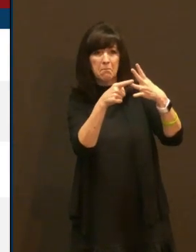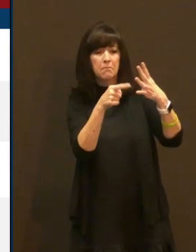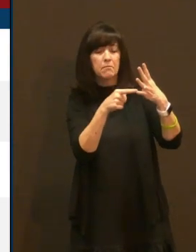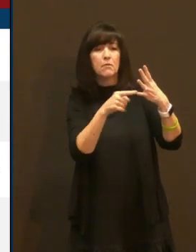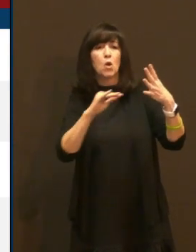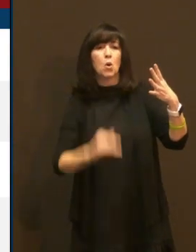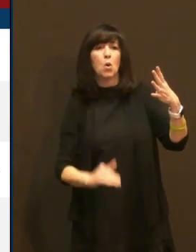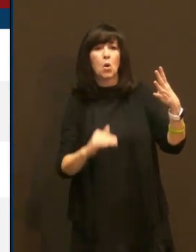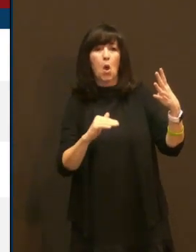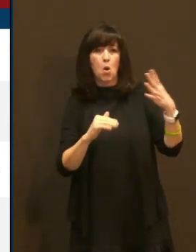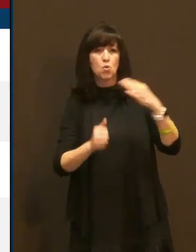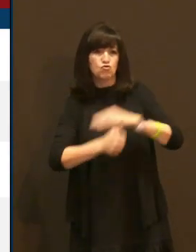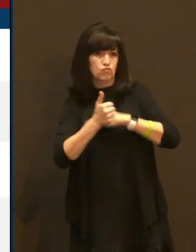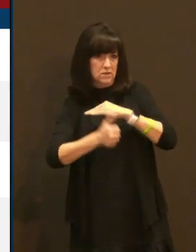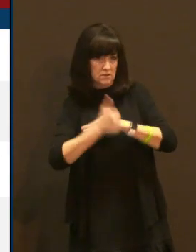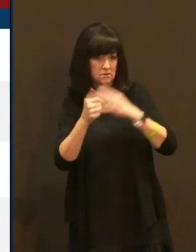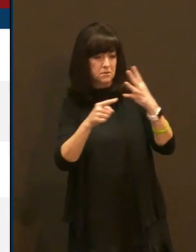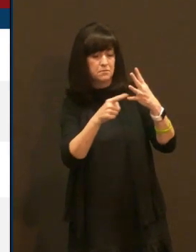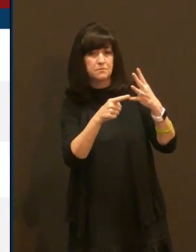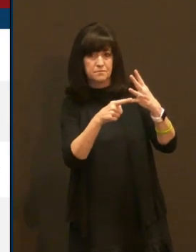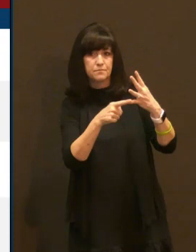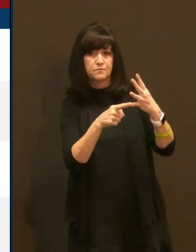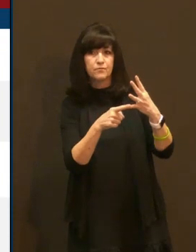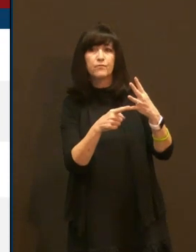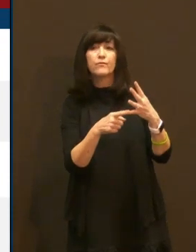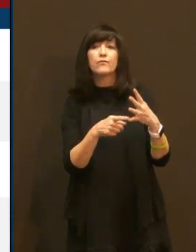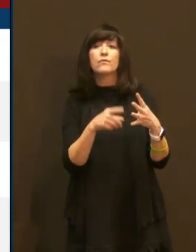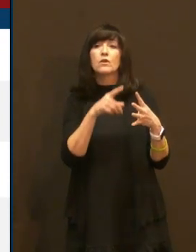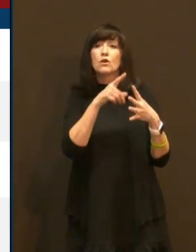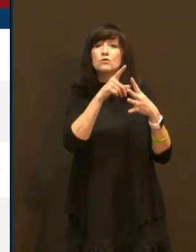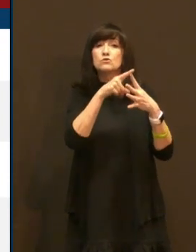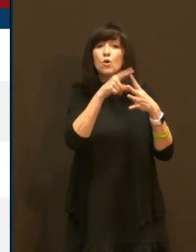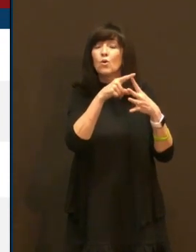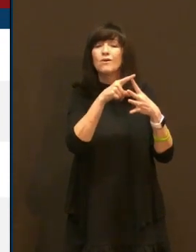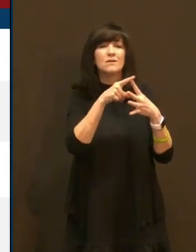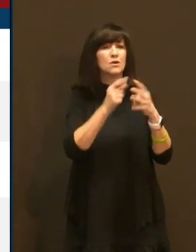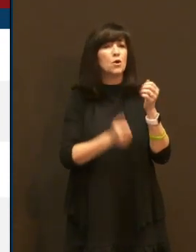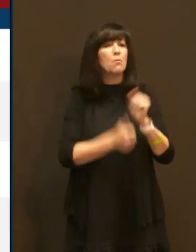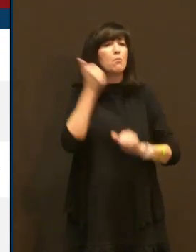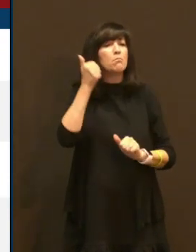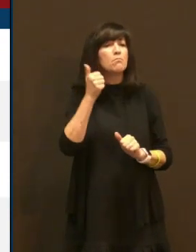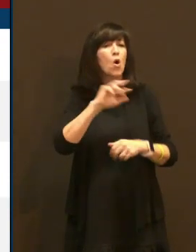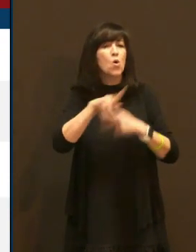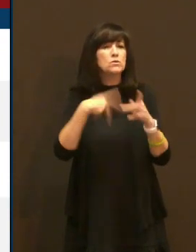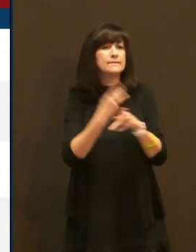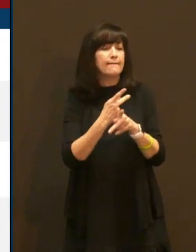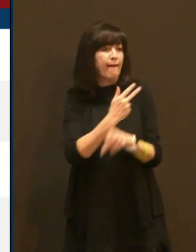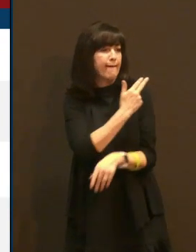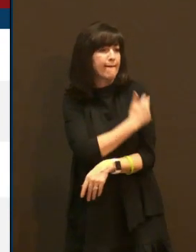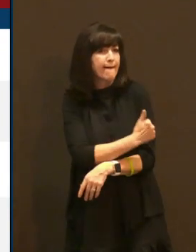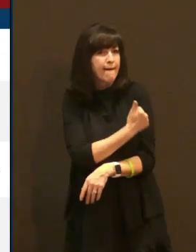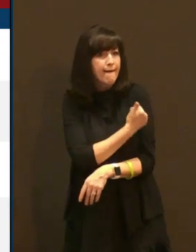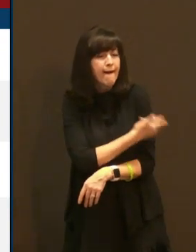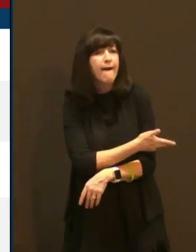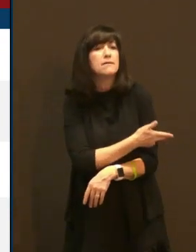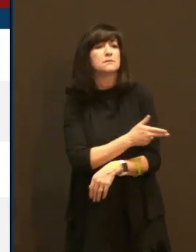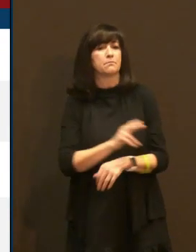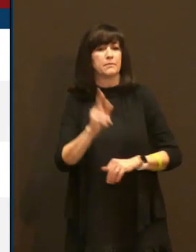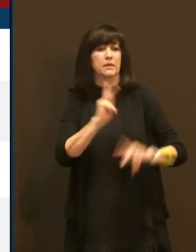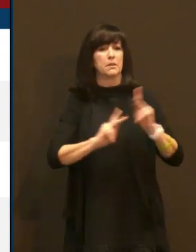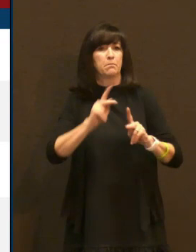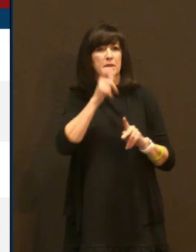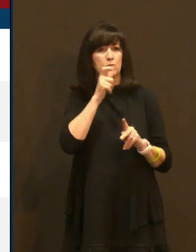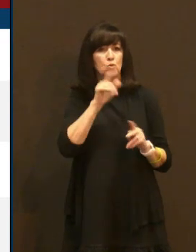are those individuals, specifically healthcare, laboratory, or mortuary personnel, who have a very